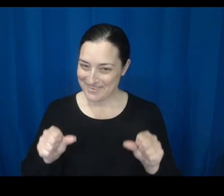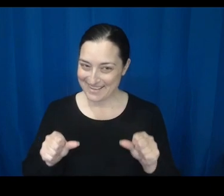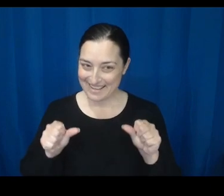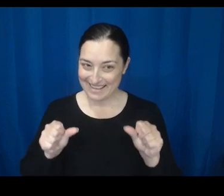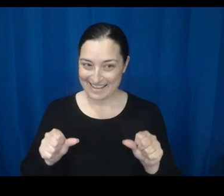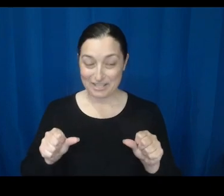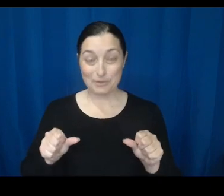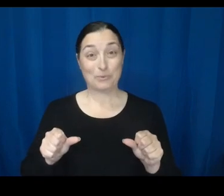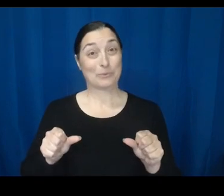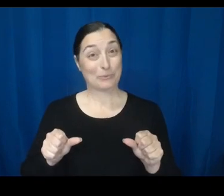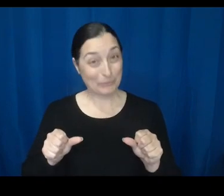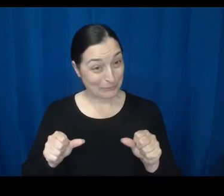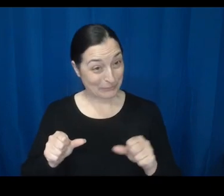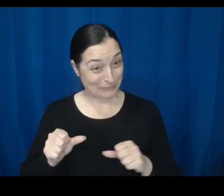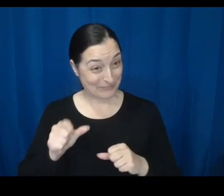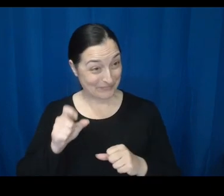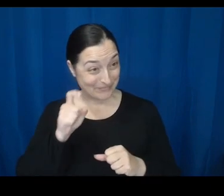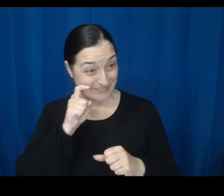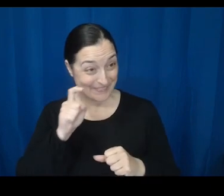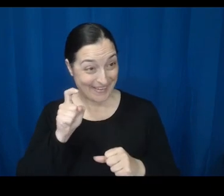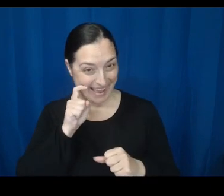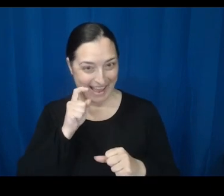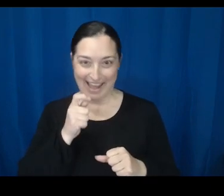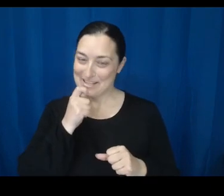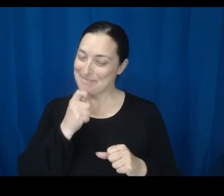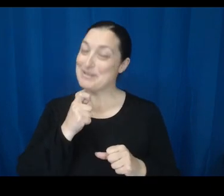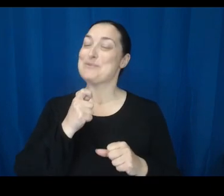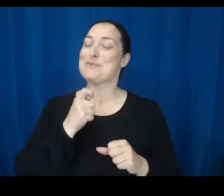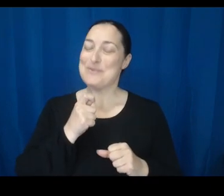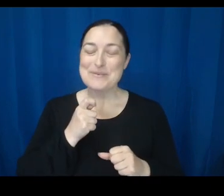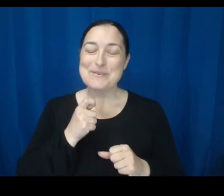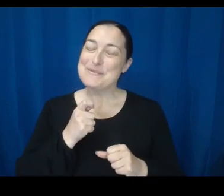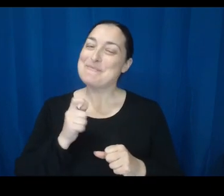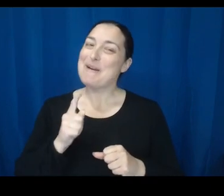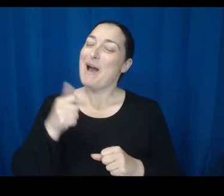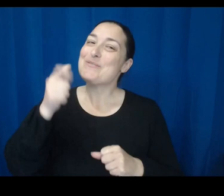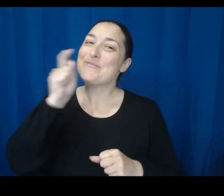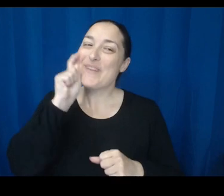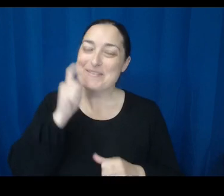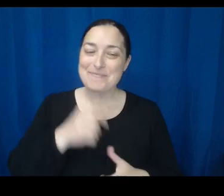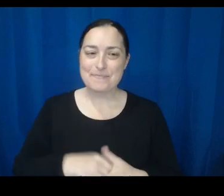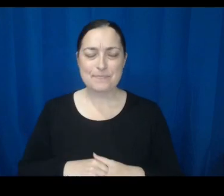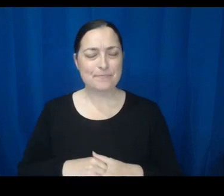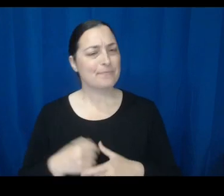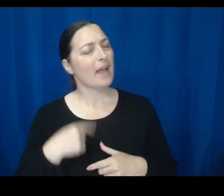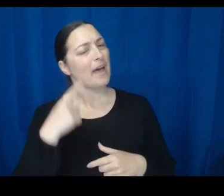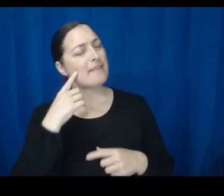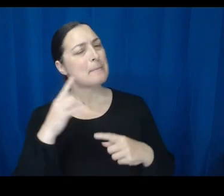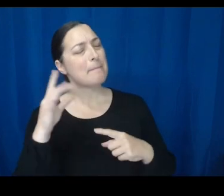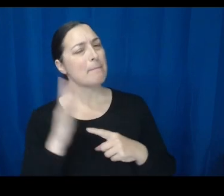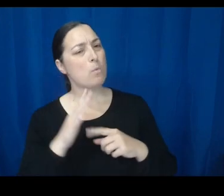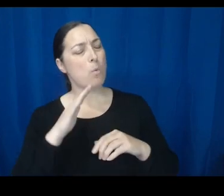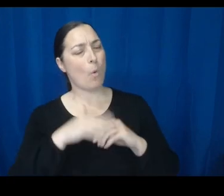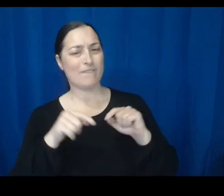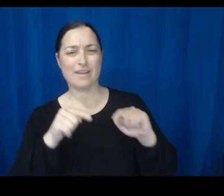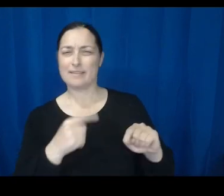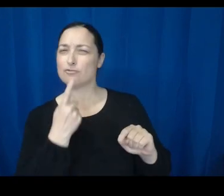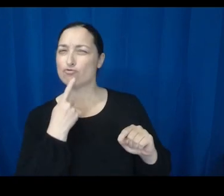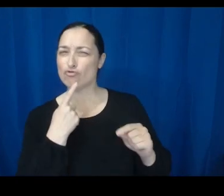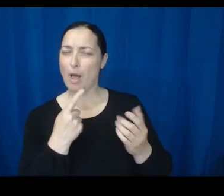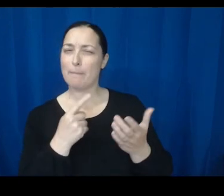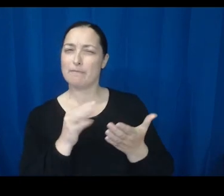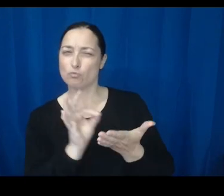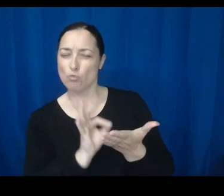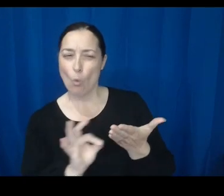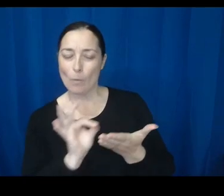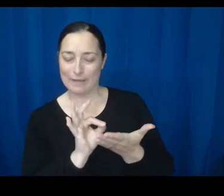that was fun, John. Yes. A bit intense, but a lot of fun. I think the important thing about the gesture drawing is that the line